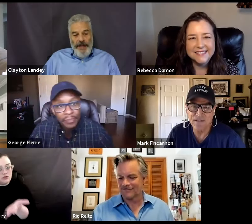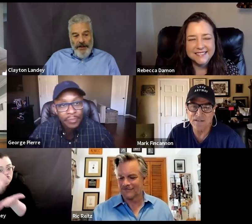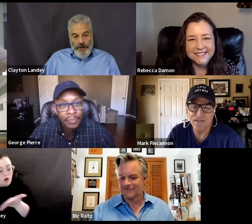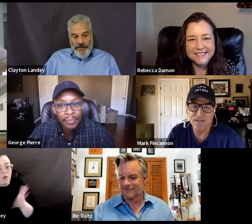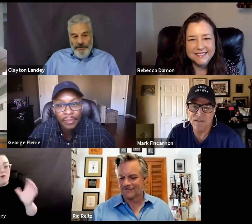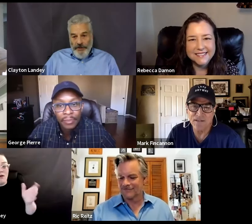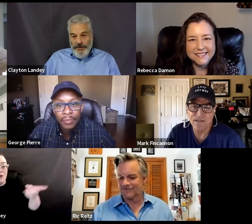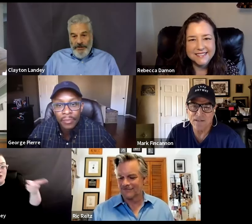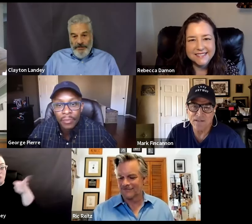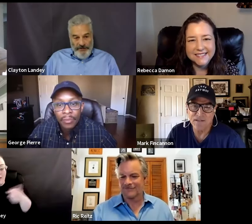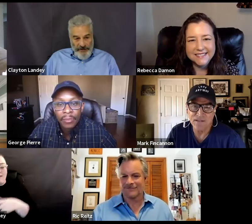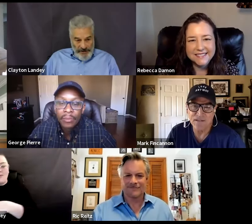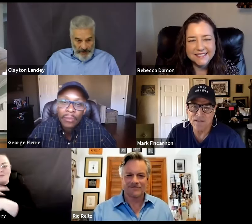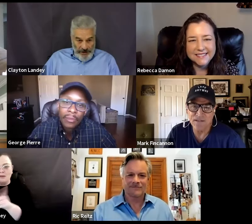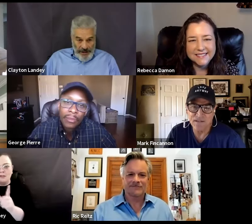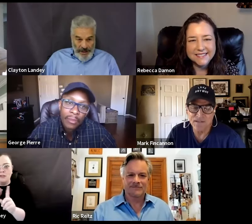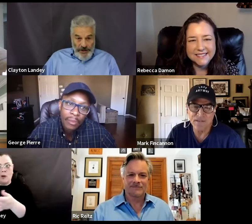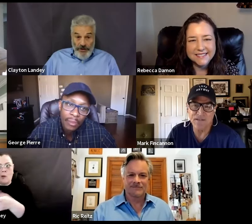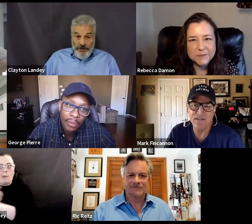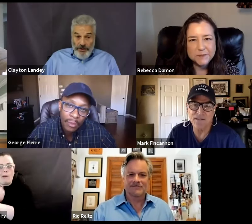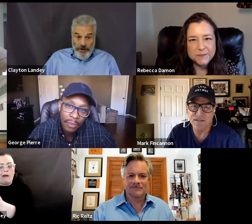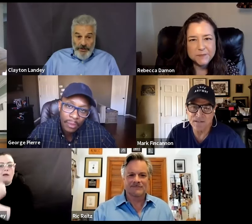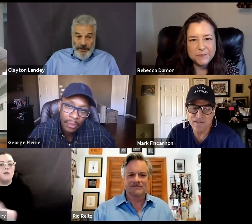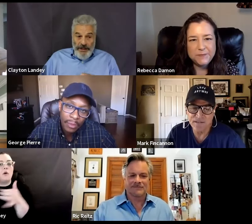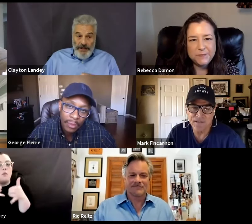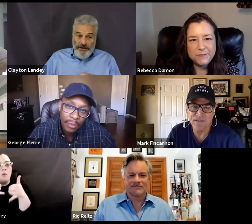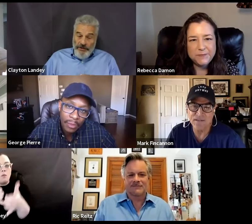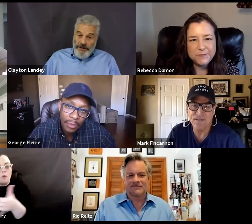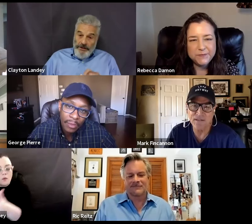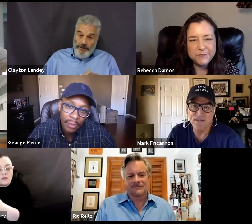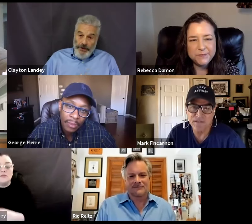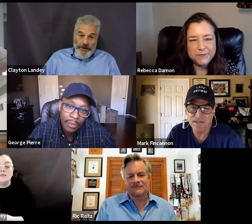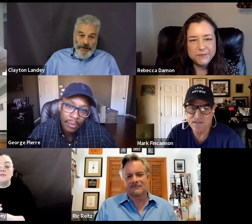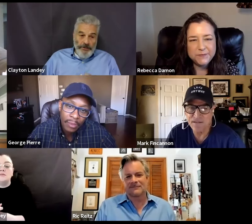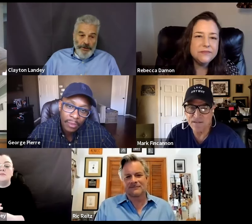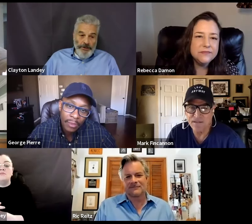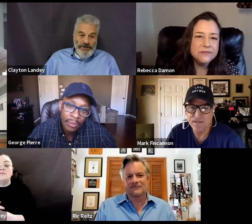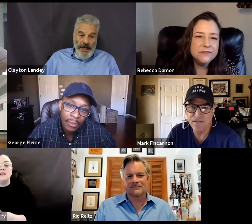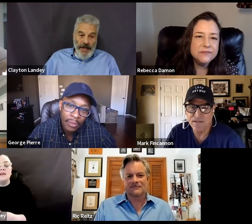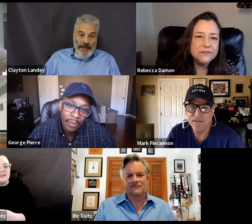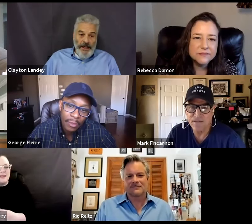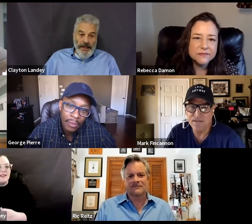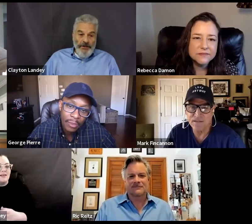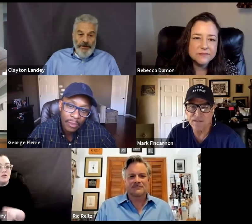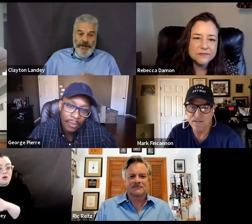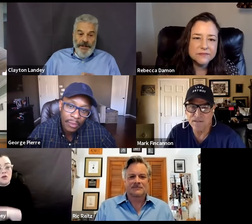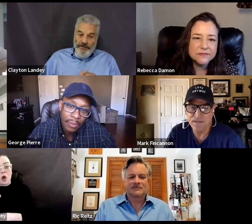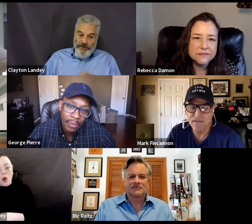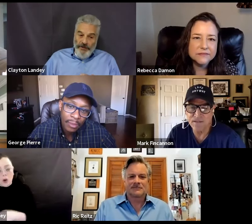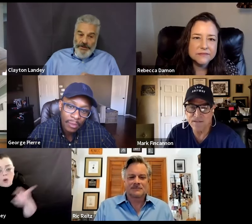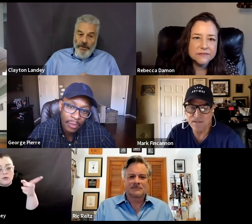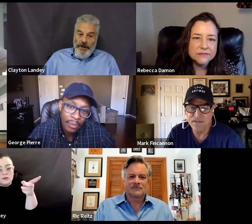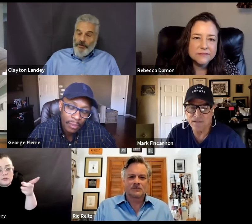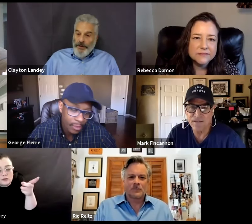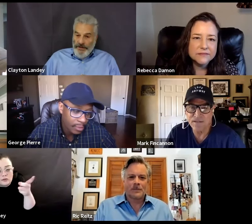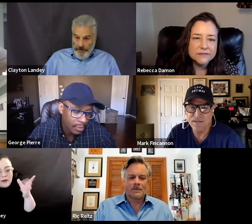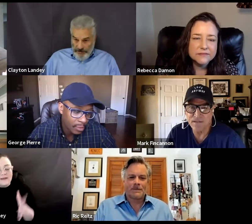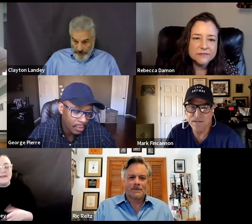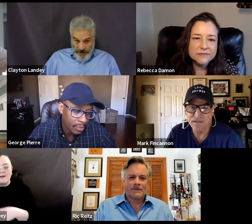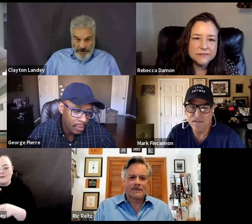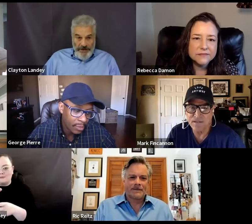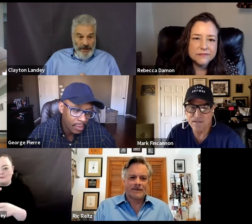and the Black Women Film and TV Festival. She also co-created and directed Brooklyn Blue Sky, which became the first acquired